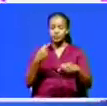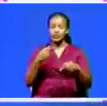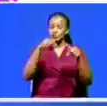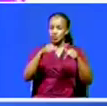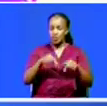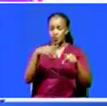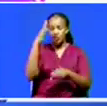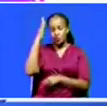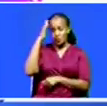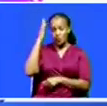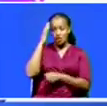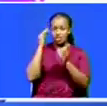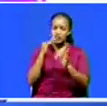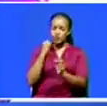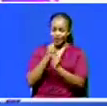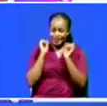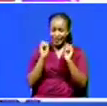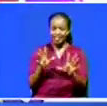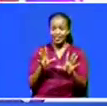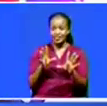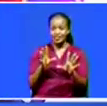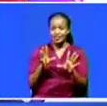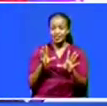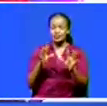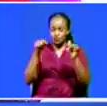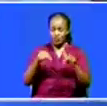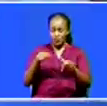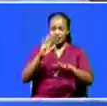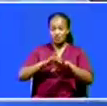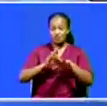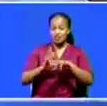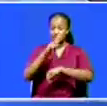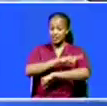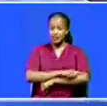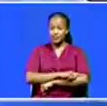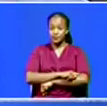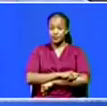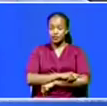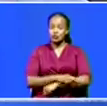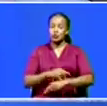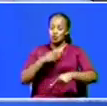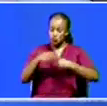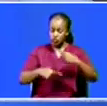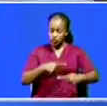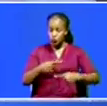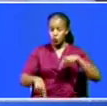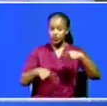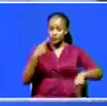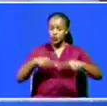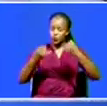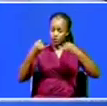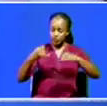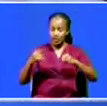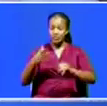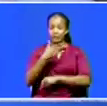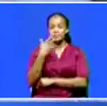anymore would be probably the day you say, I call it a day. So whilst we're still competitive, we will do the best we can, and